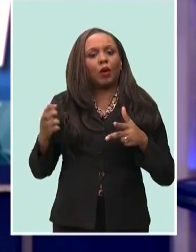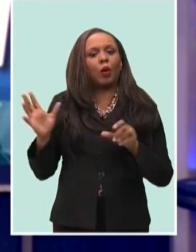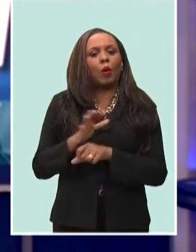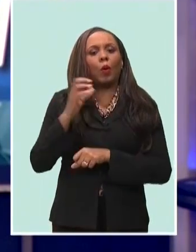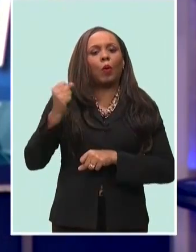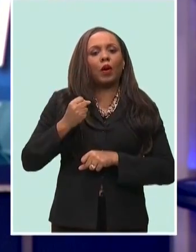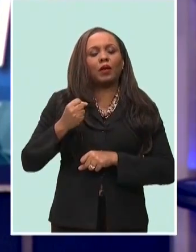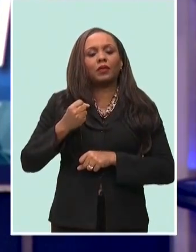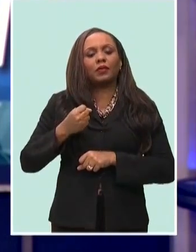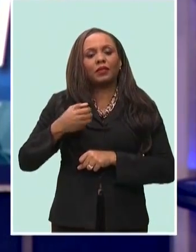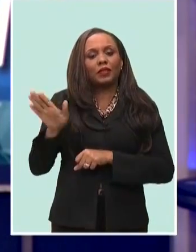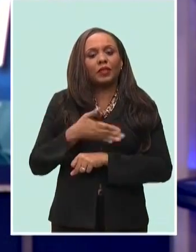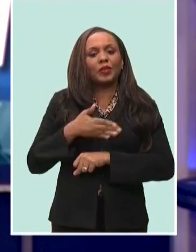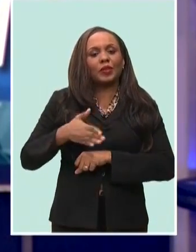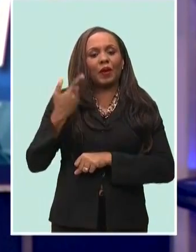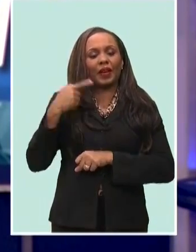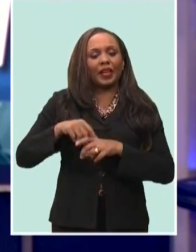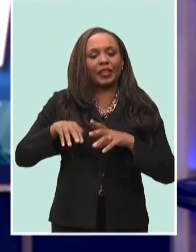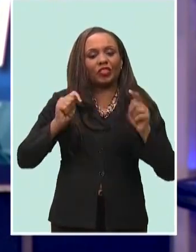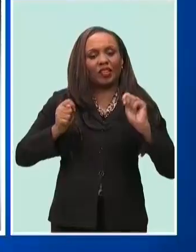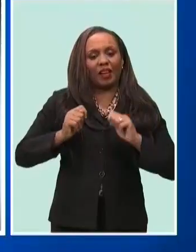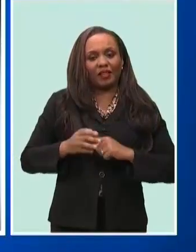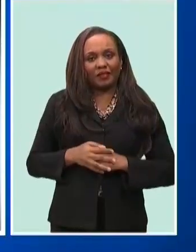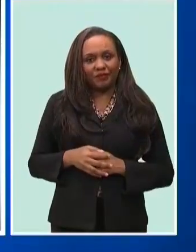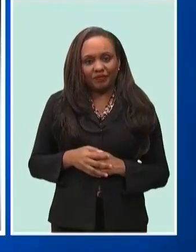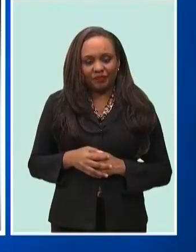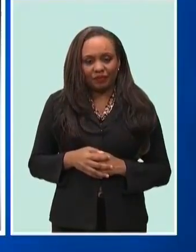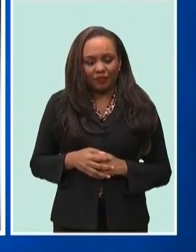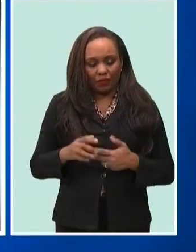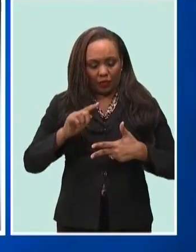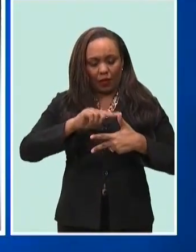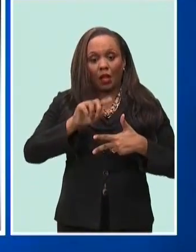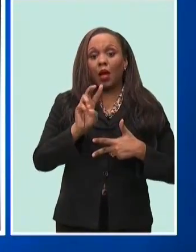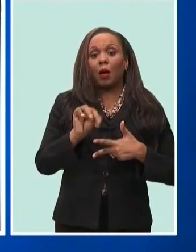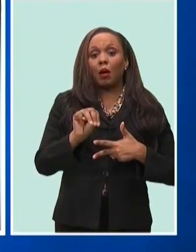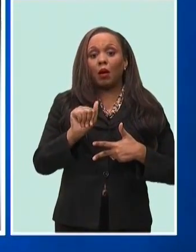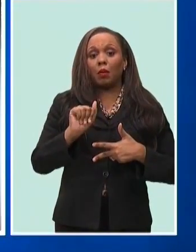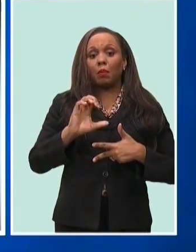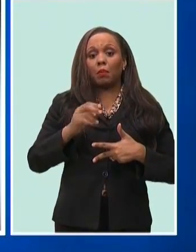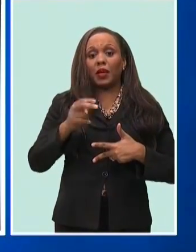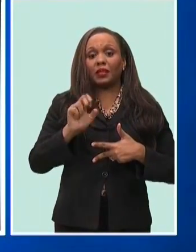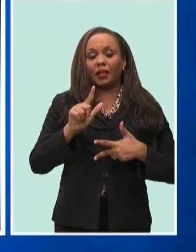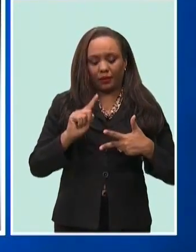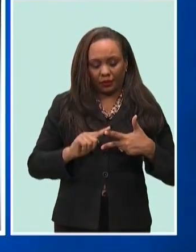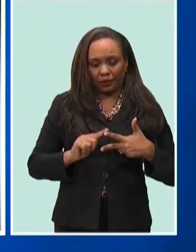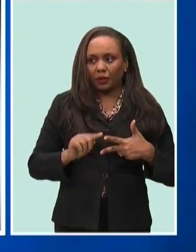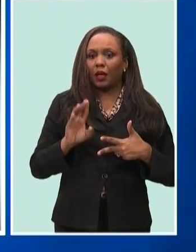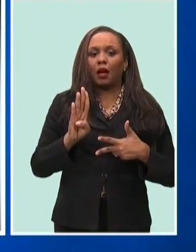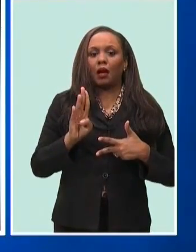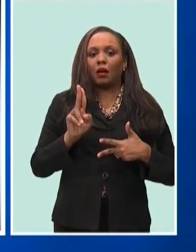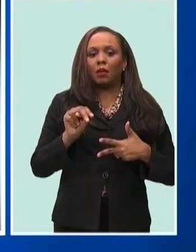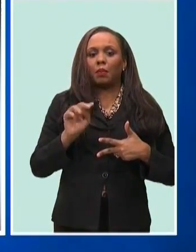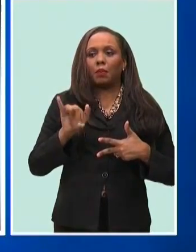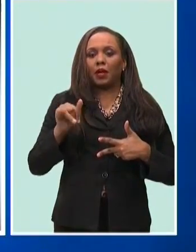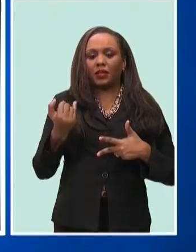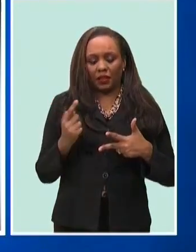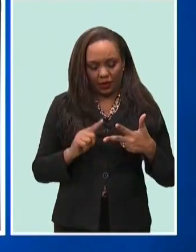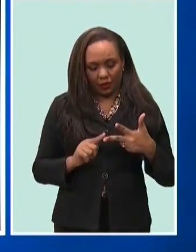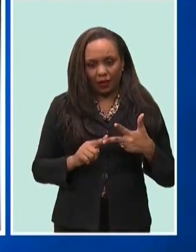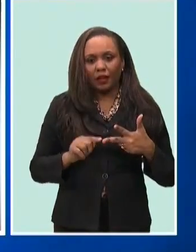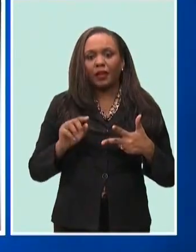this CNC3 report. Machel Montano, Bunji Garlin and Skinny Fabulous are now Road March family.